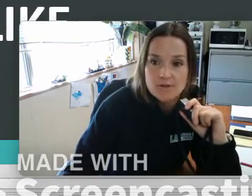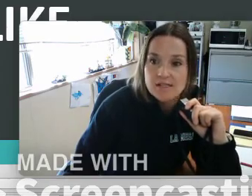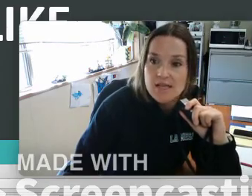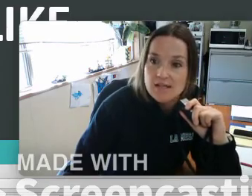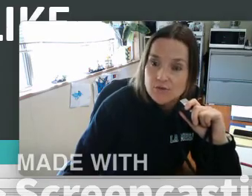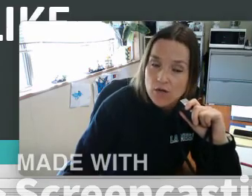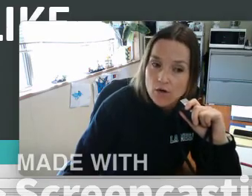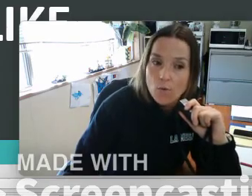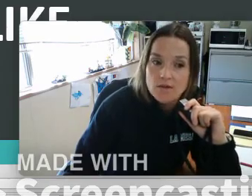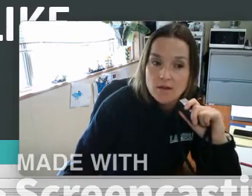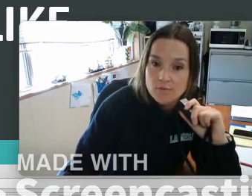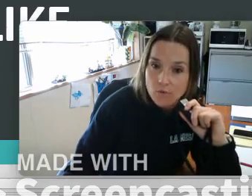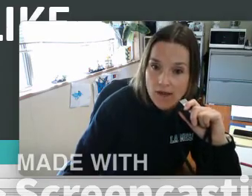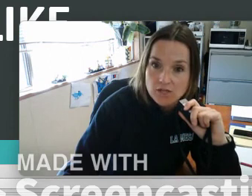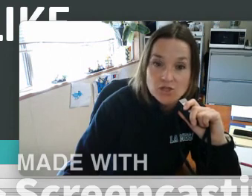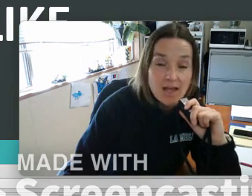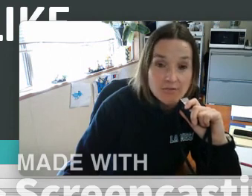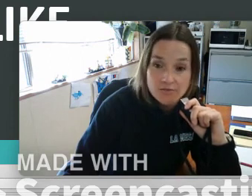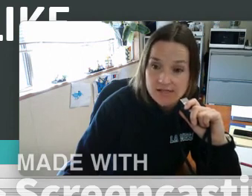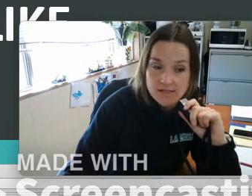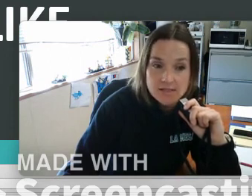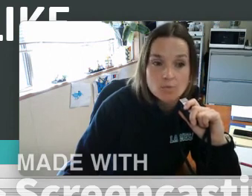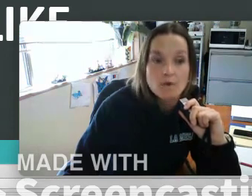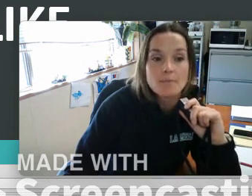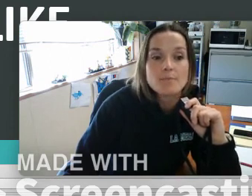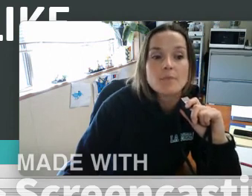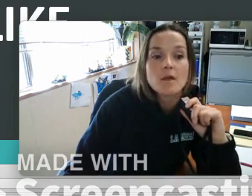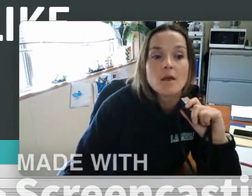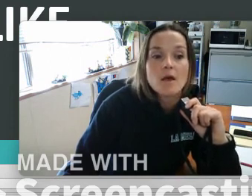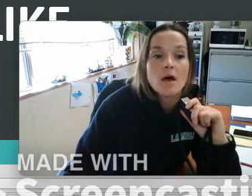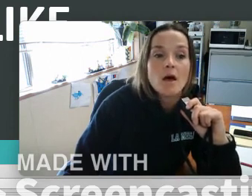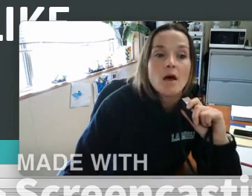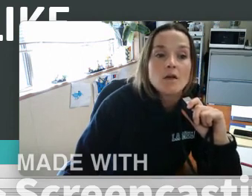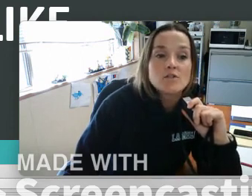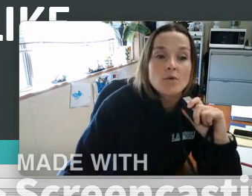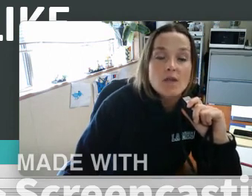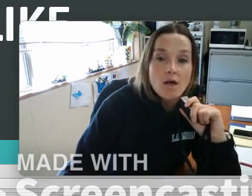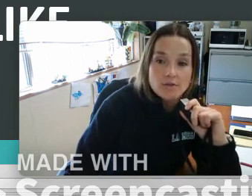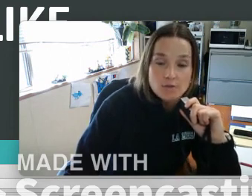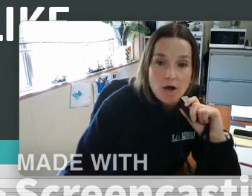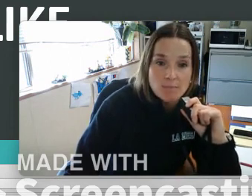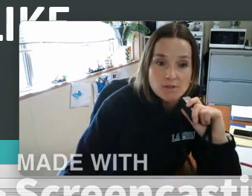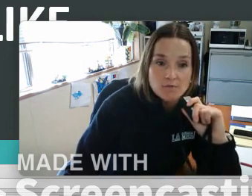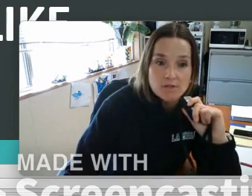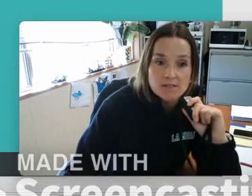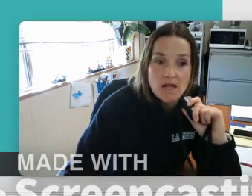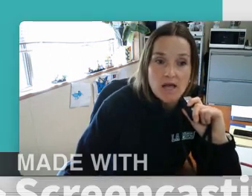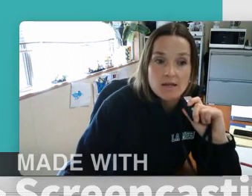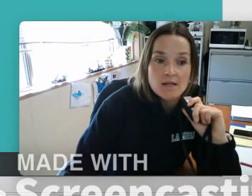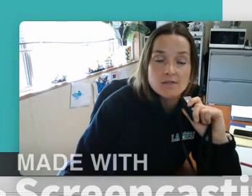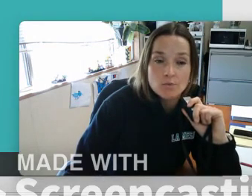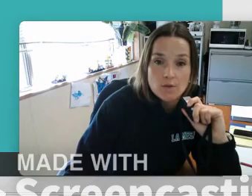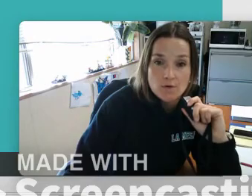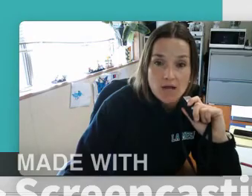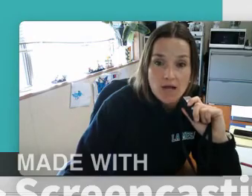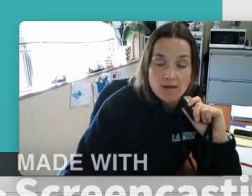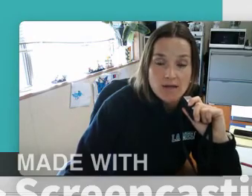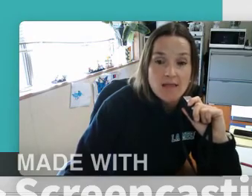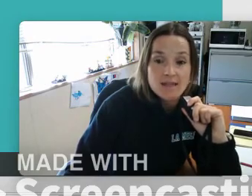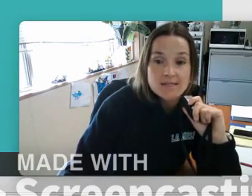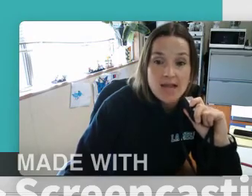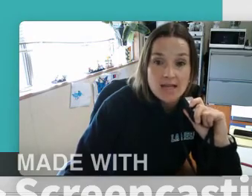signs, whether it's the yes or no or the WH, every sentence will. So the other two options for this line is rule number